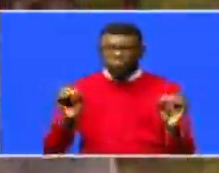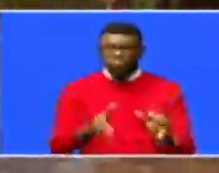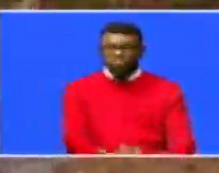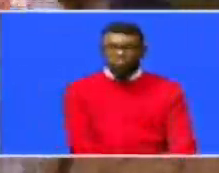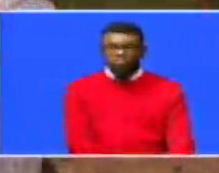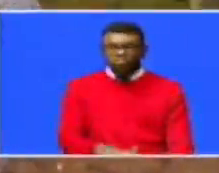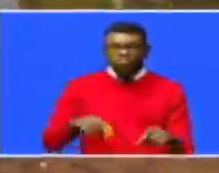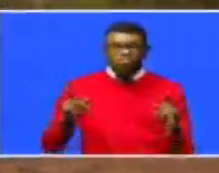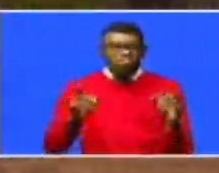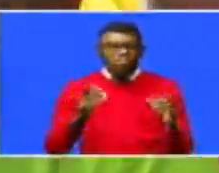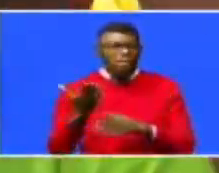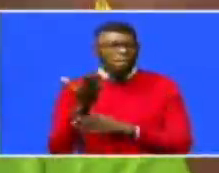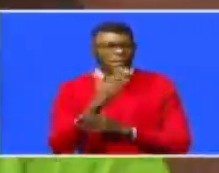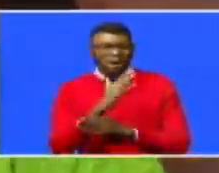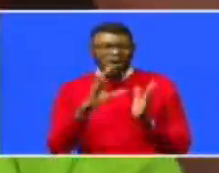They are not ready to go back home.